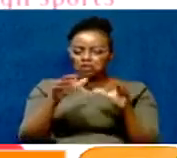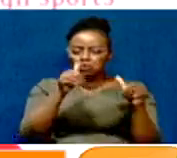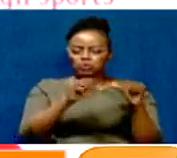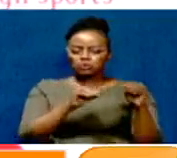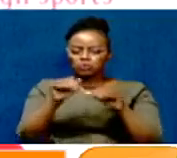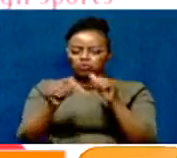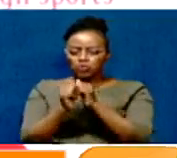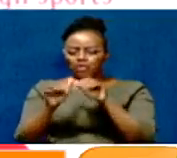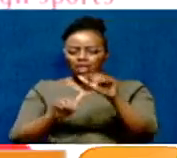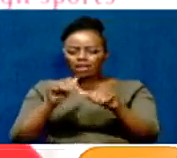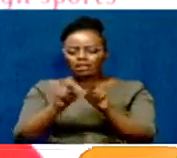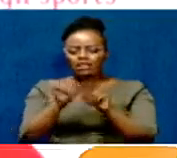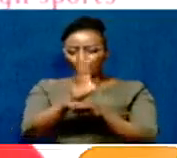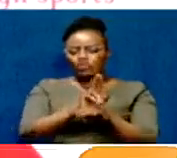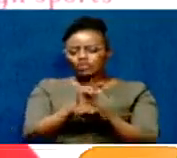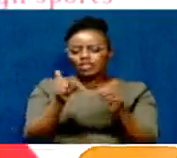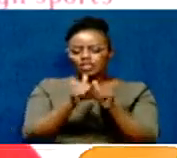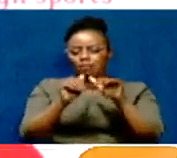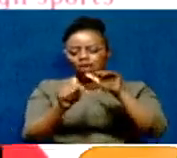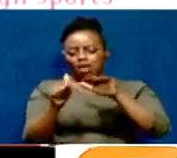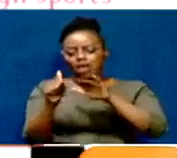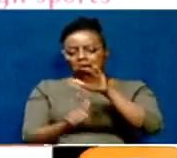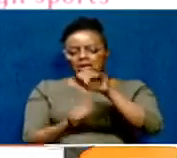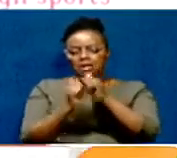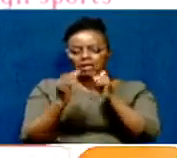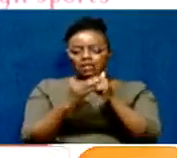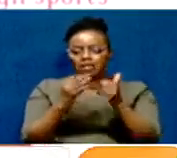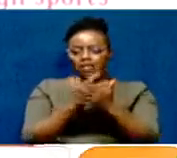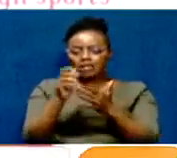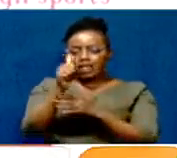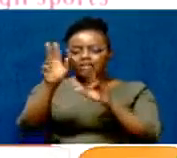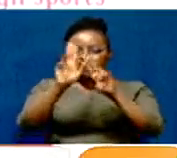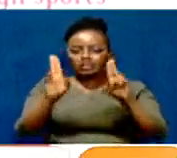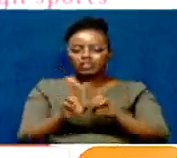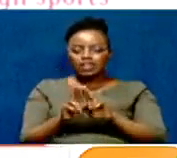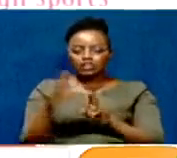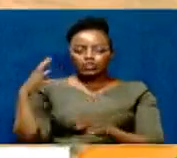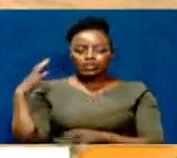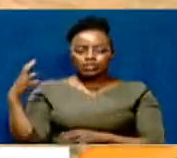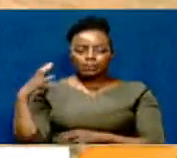All Africa Youth Games under 18 and any other championship, any other international championships.